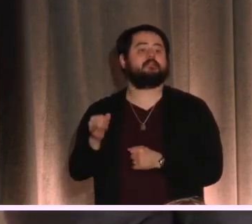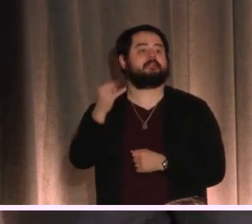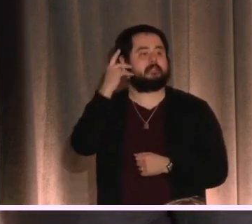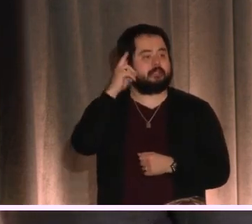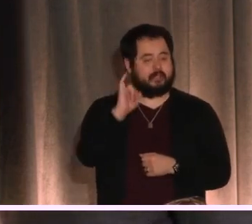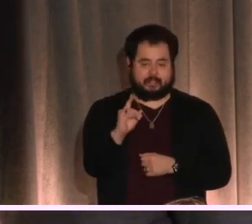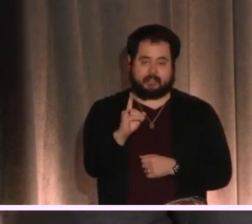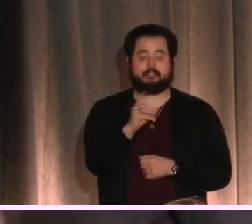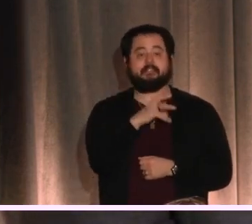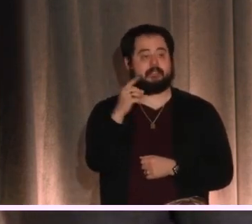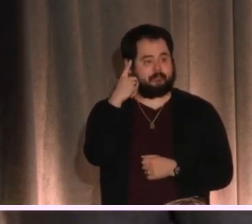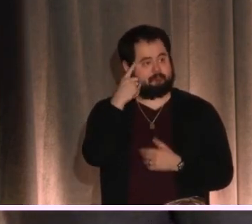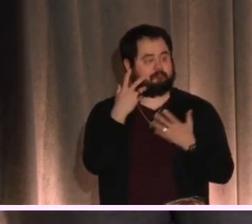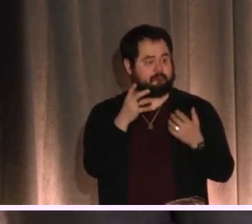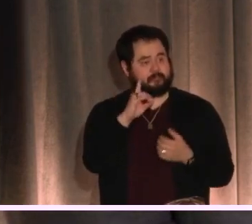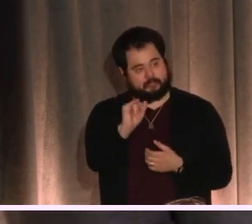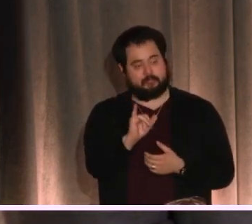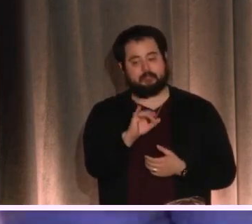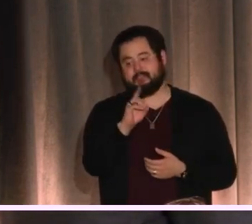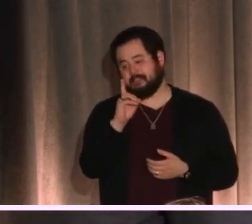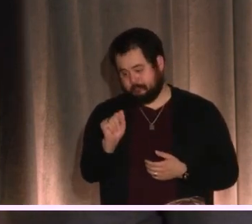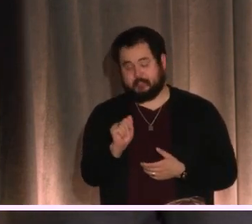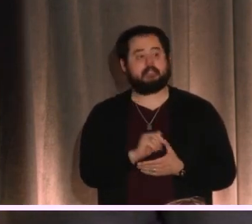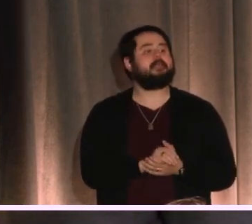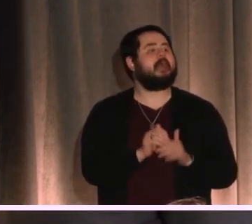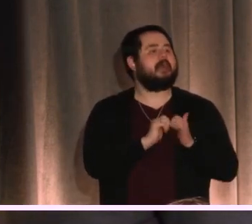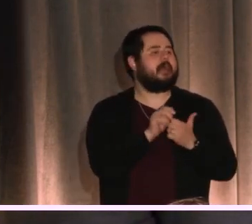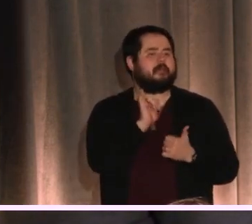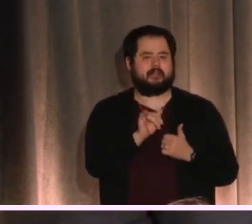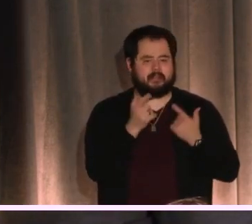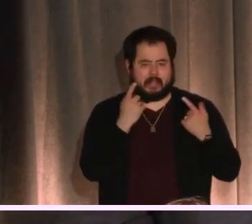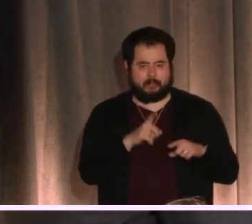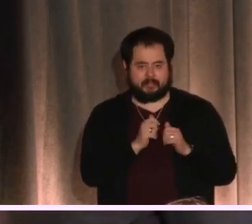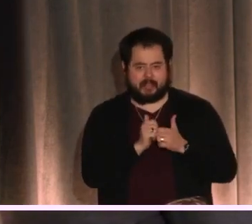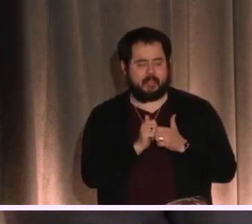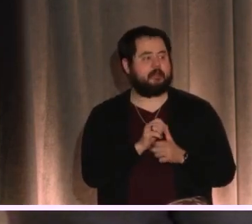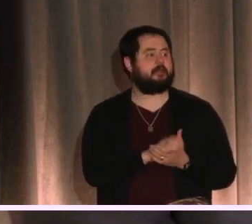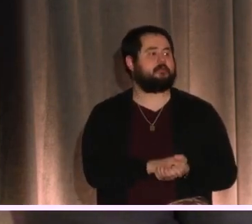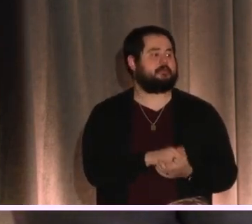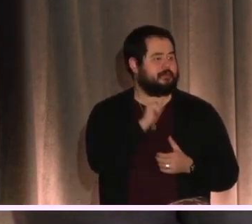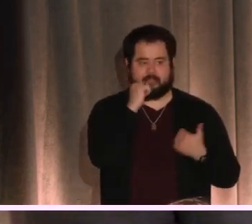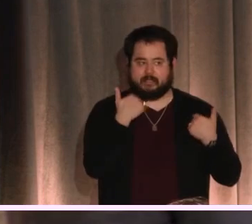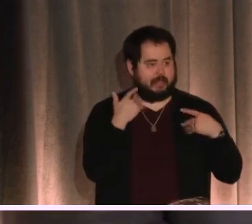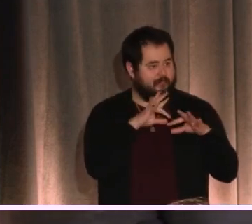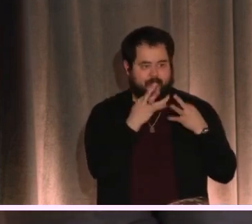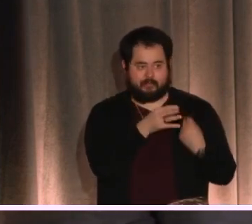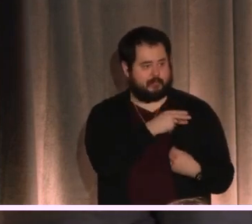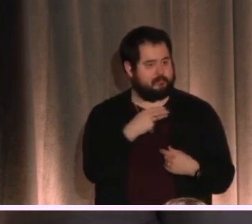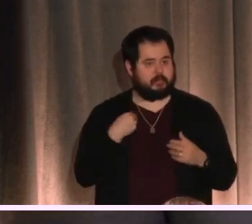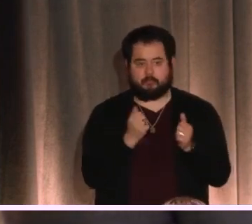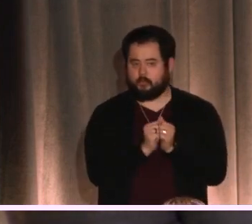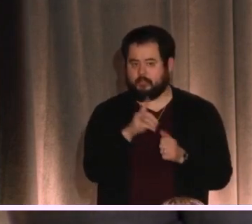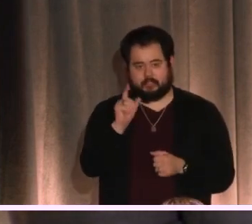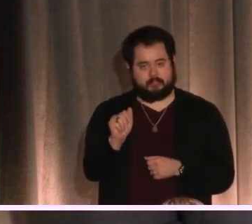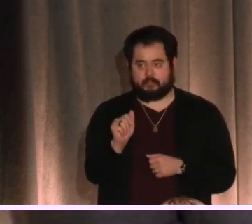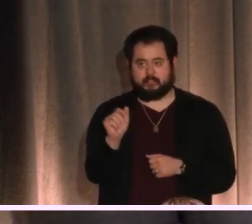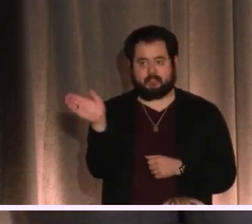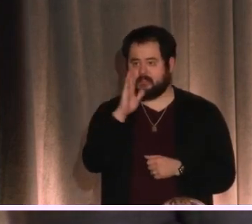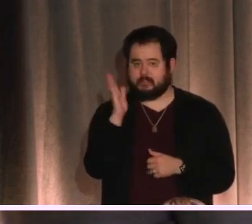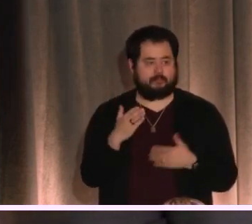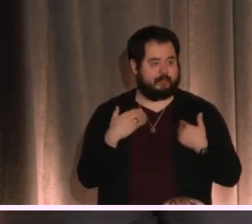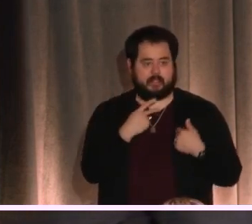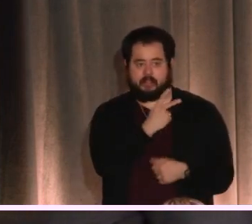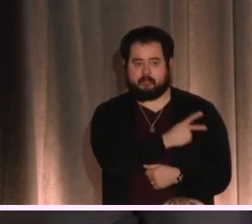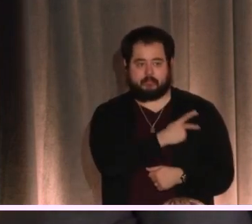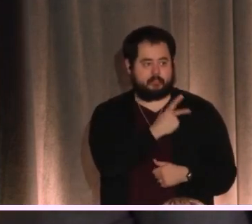developmental disabilities, how did that happen? You had no family member with a disability. You had never had a patient